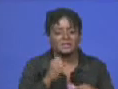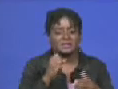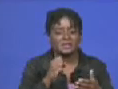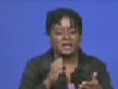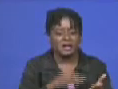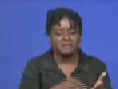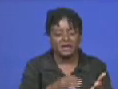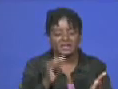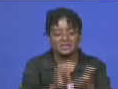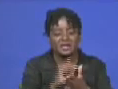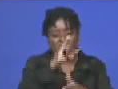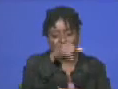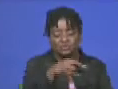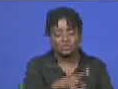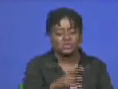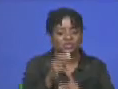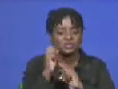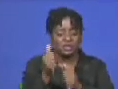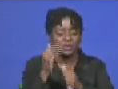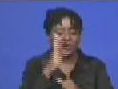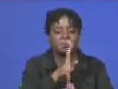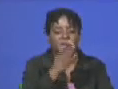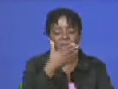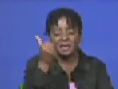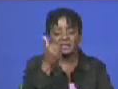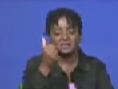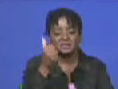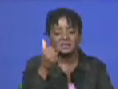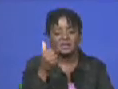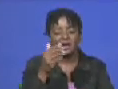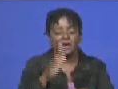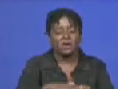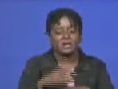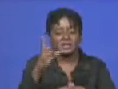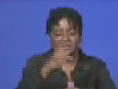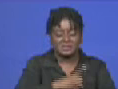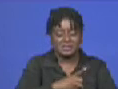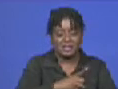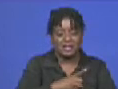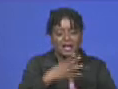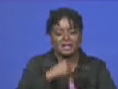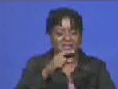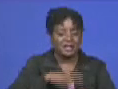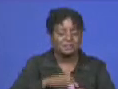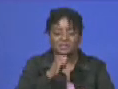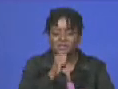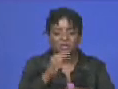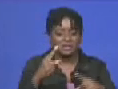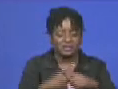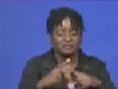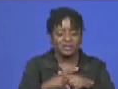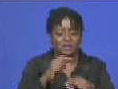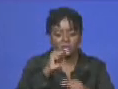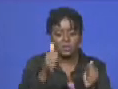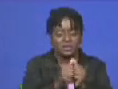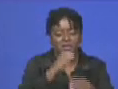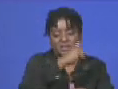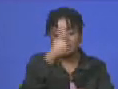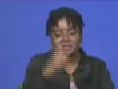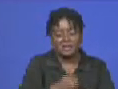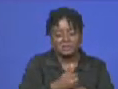Junior Junkanoo would best be held on a date and time that does not conflict with the established examination